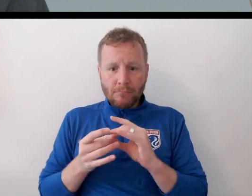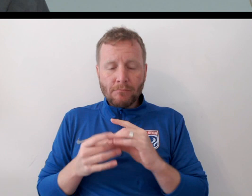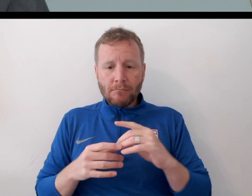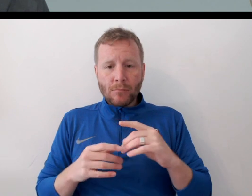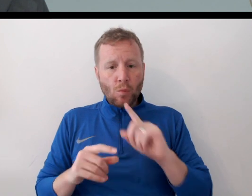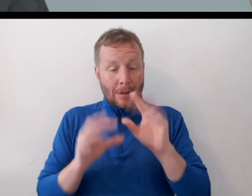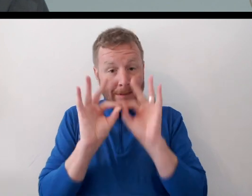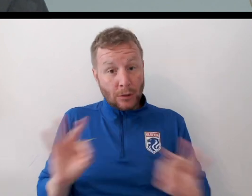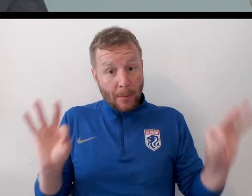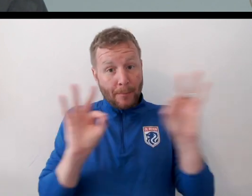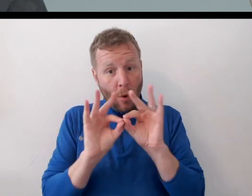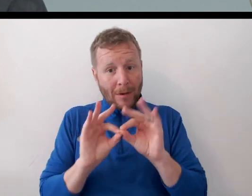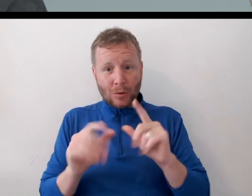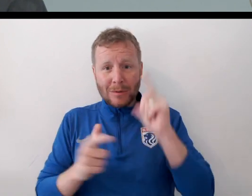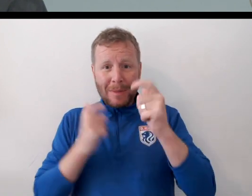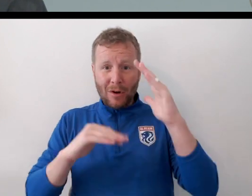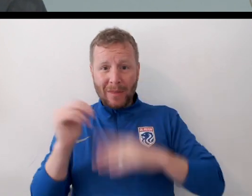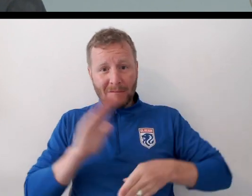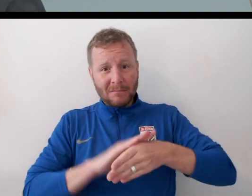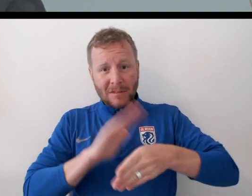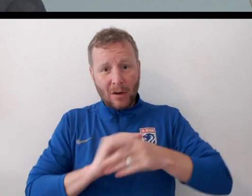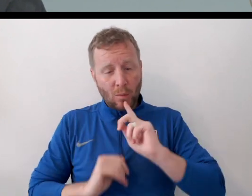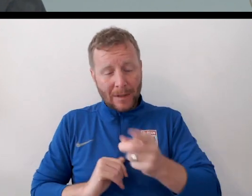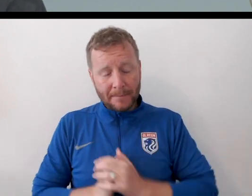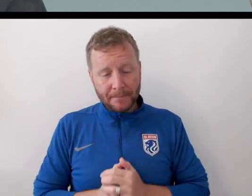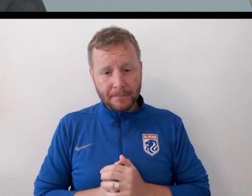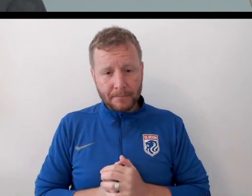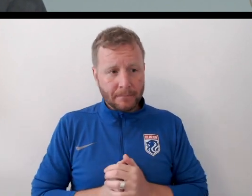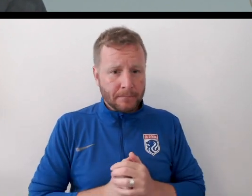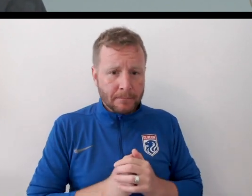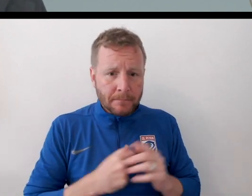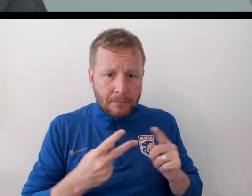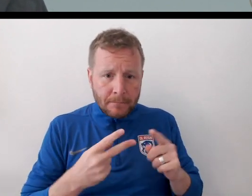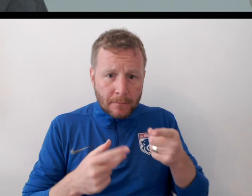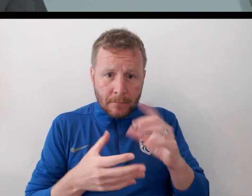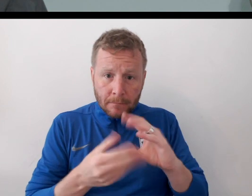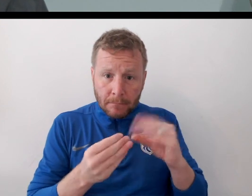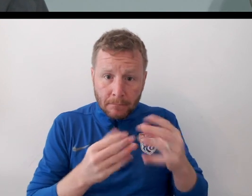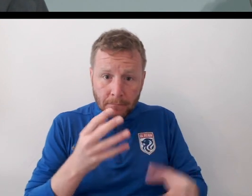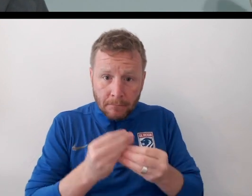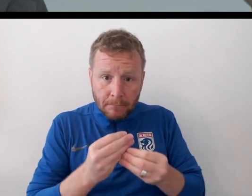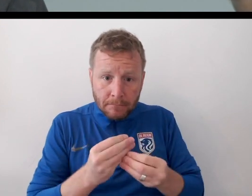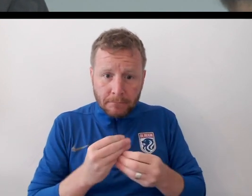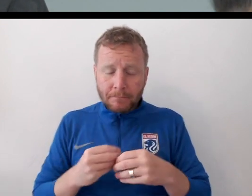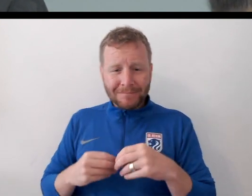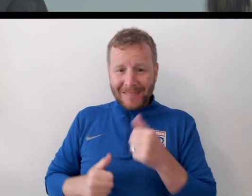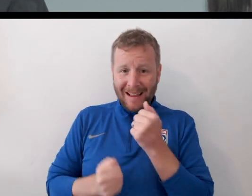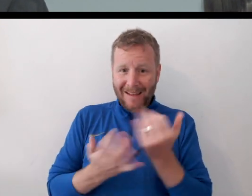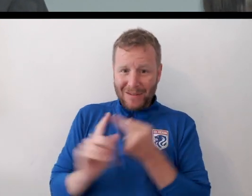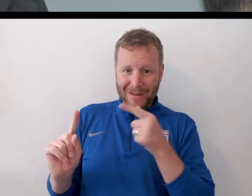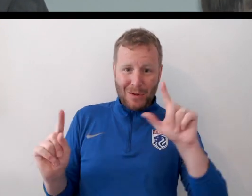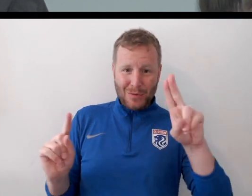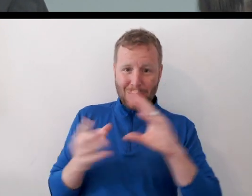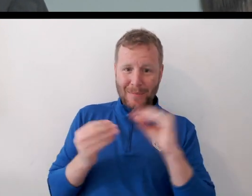carry that on. So it is really important because it is bigger than football for us. Did you have anything to add, Sophia, or should I move on to the next question? Well, yeah, no, I mean, everything